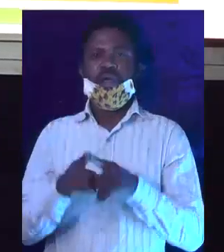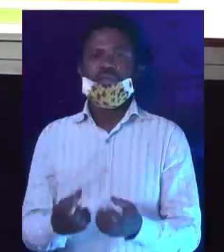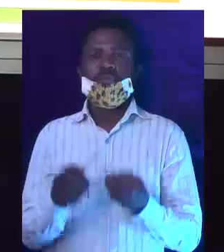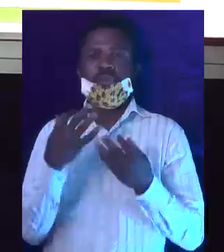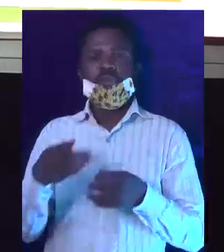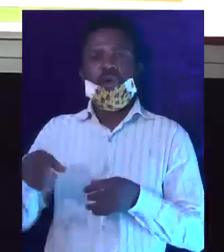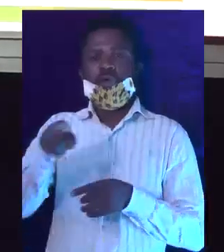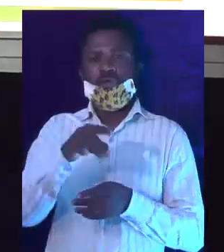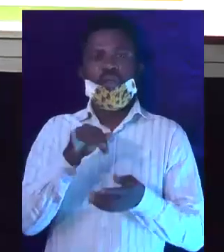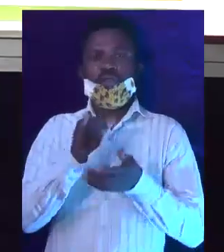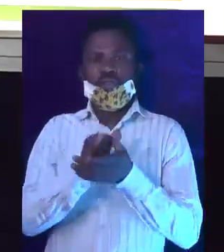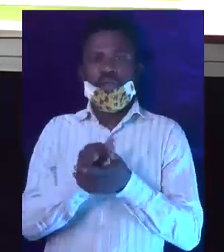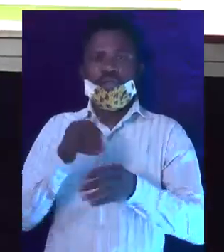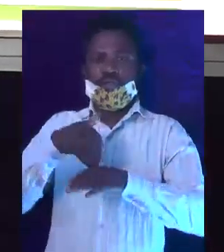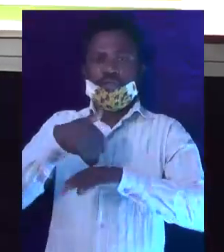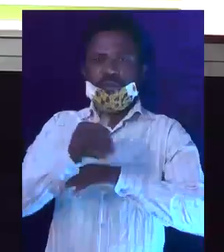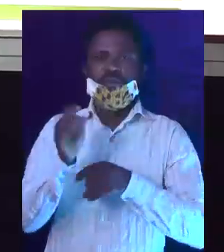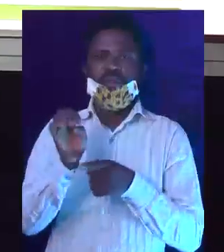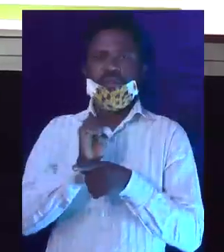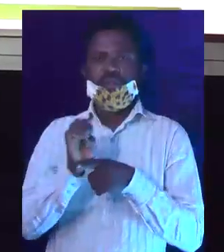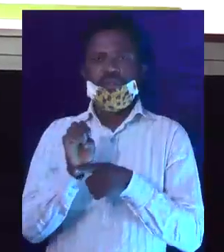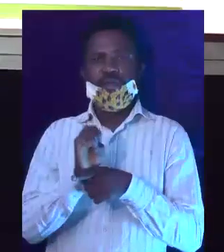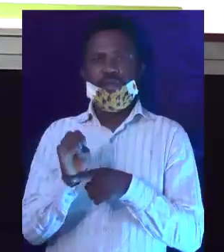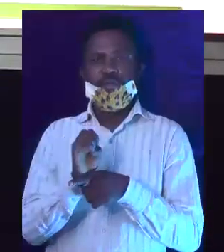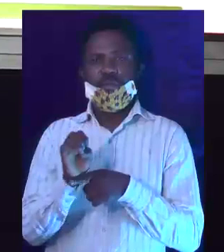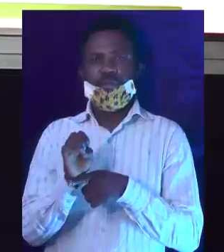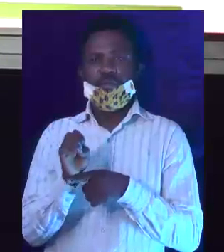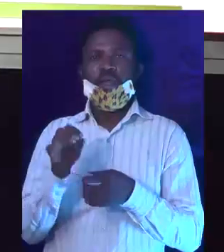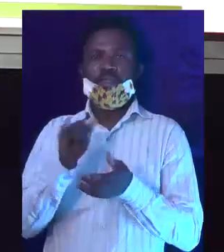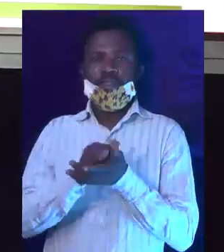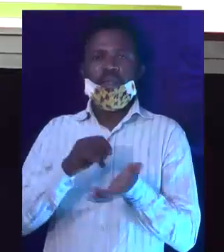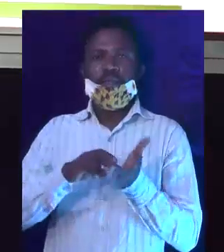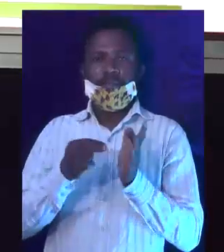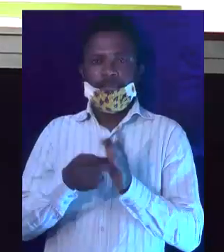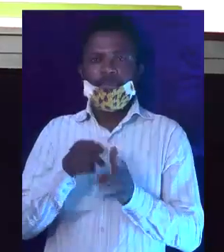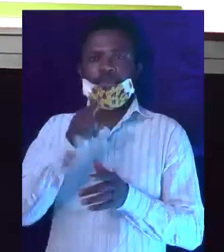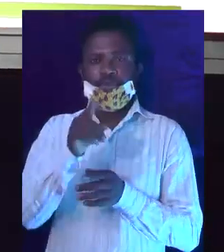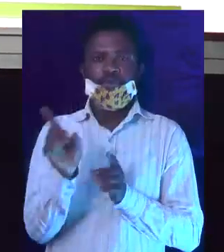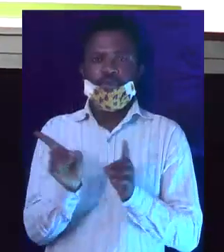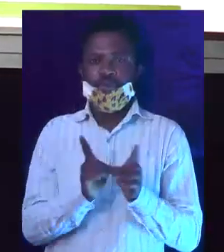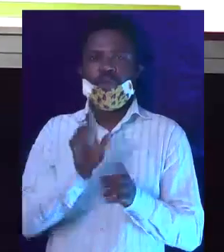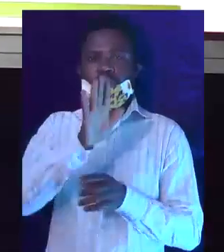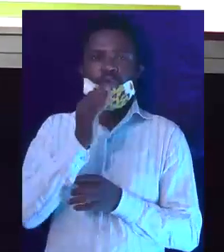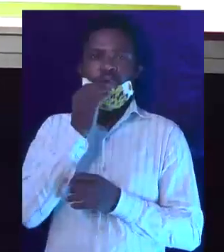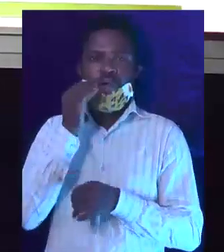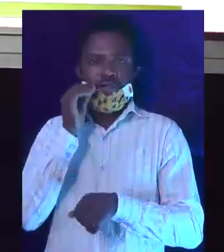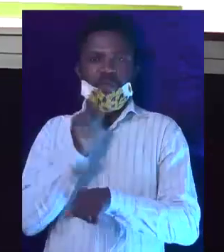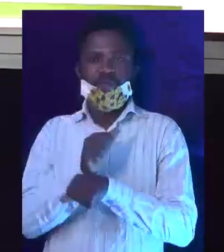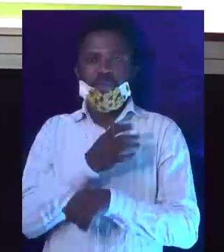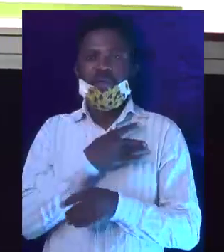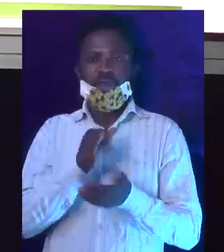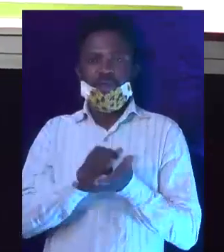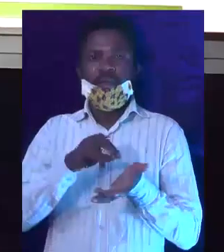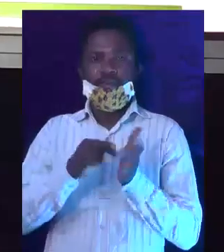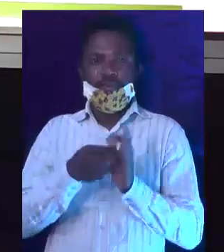as many of you that sent email. That means you did your